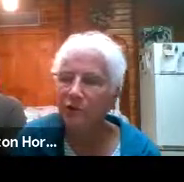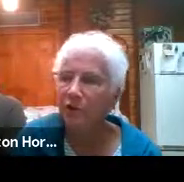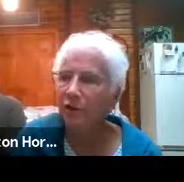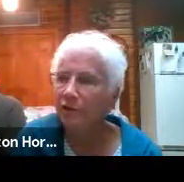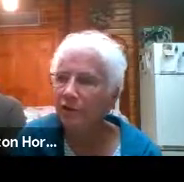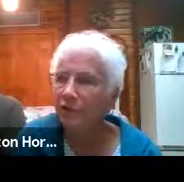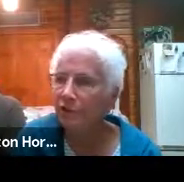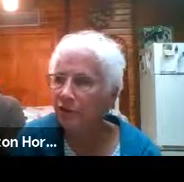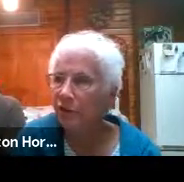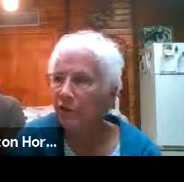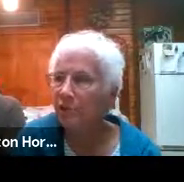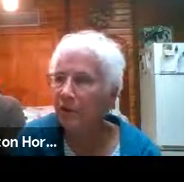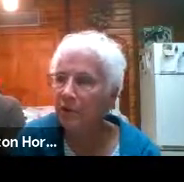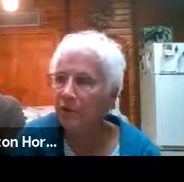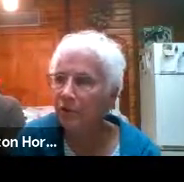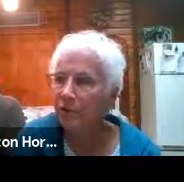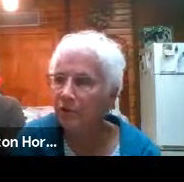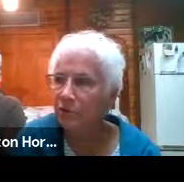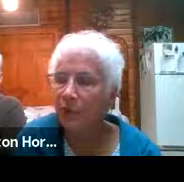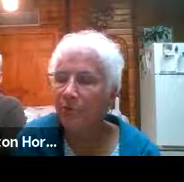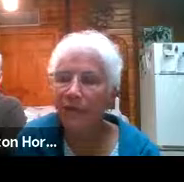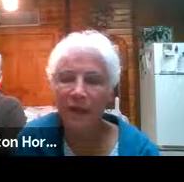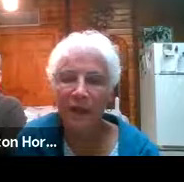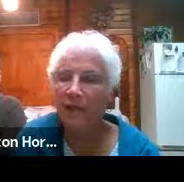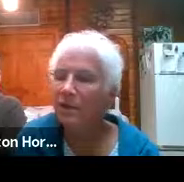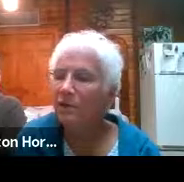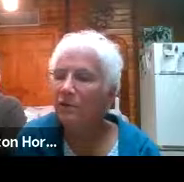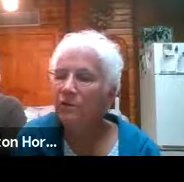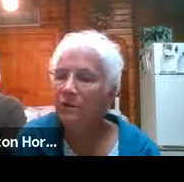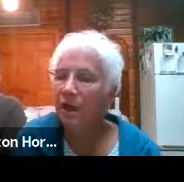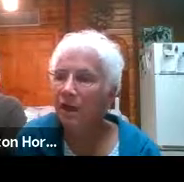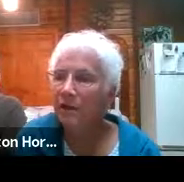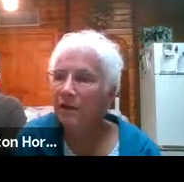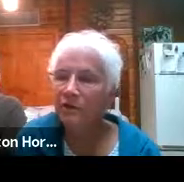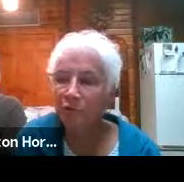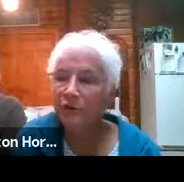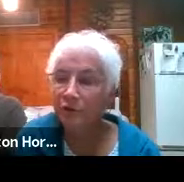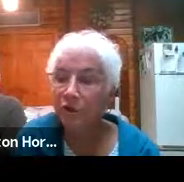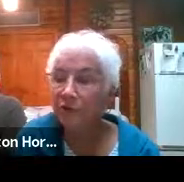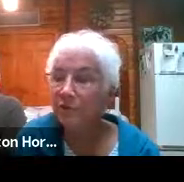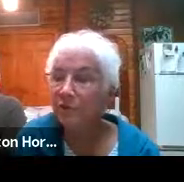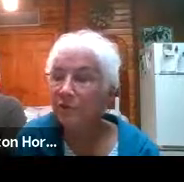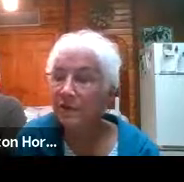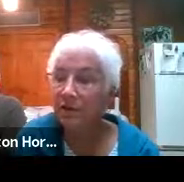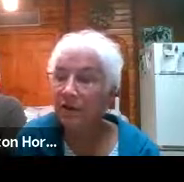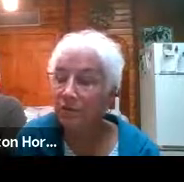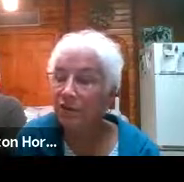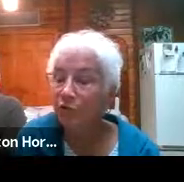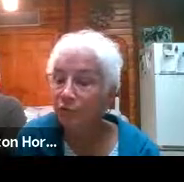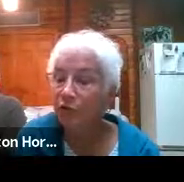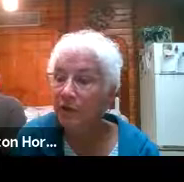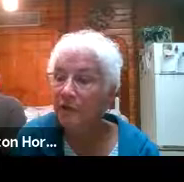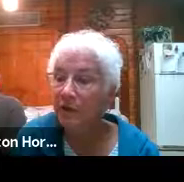those of our adult children or family members who are on Medicaid get to go to certain hospitals, and they get a